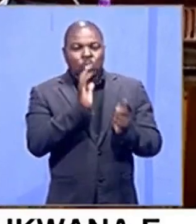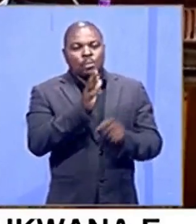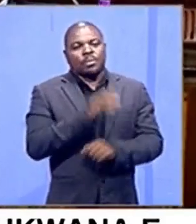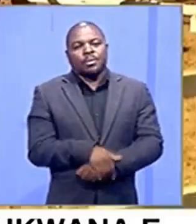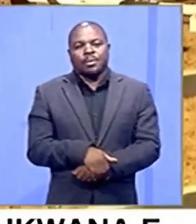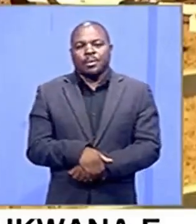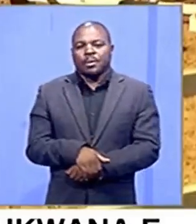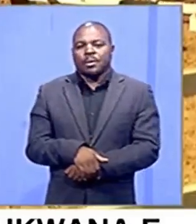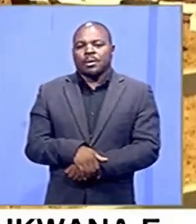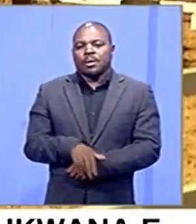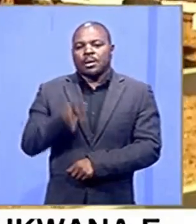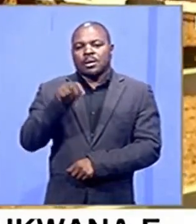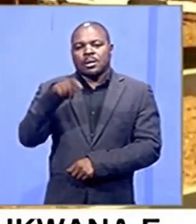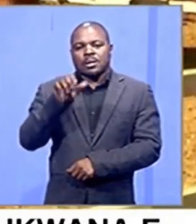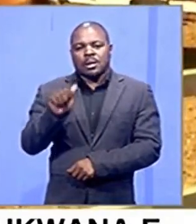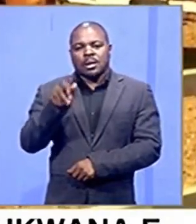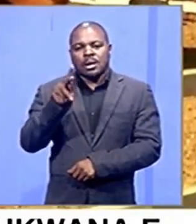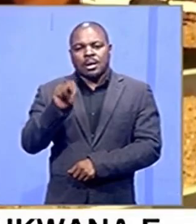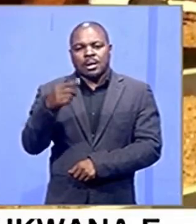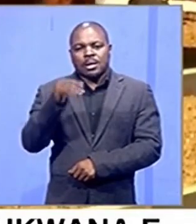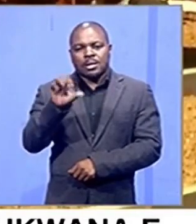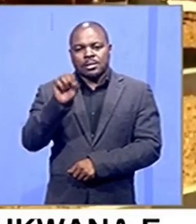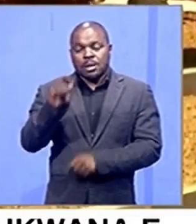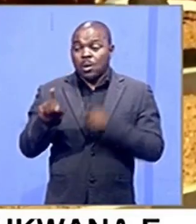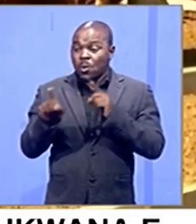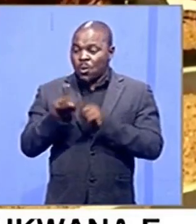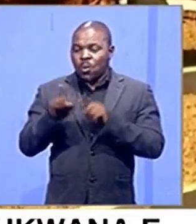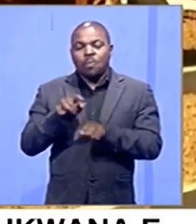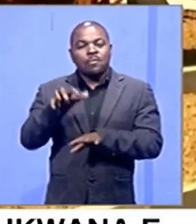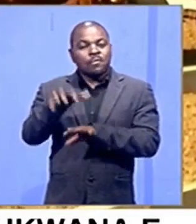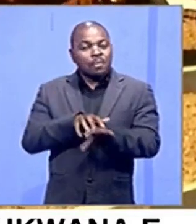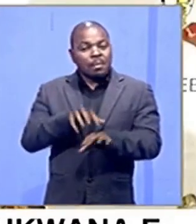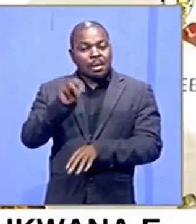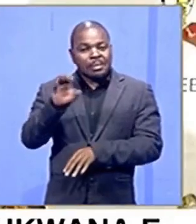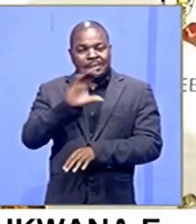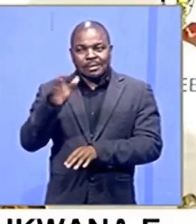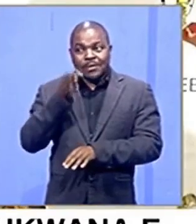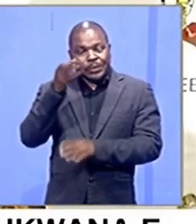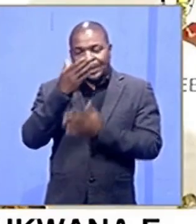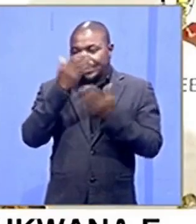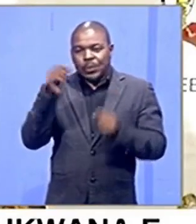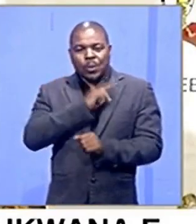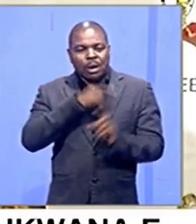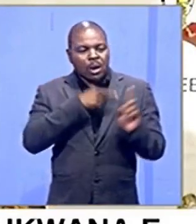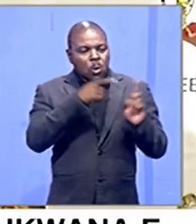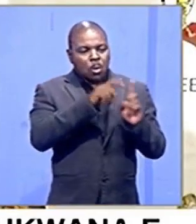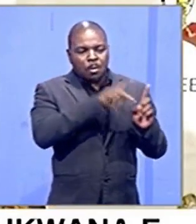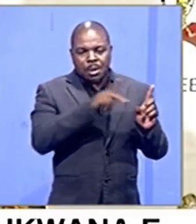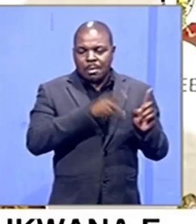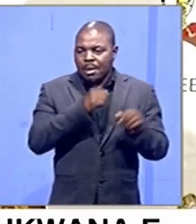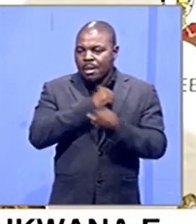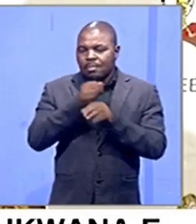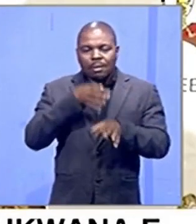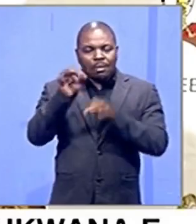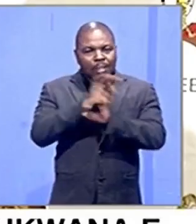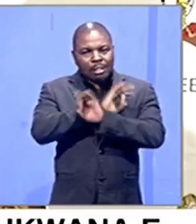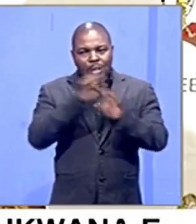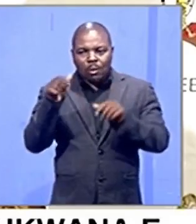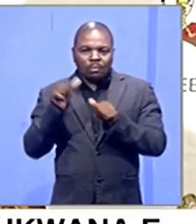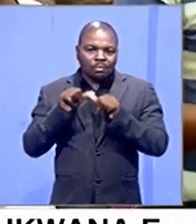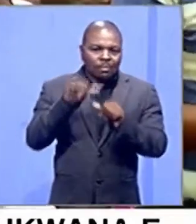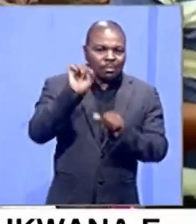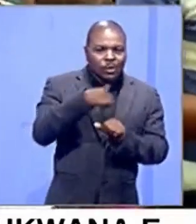ga Ngisa yo e leng mokhuduthamaga wa tsa temo bo mo kotsing ka ntlha fa Dukwana a sa tsepamisa fa a santse a tla tswelela